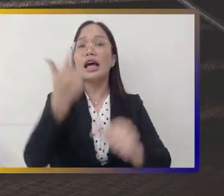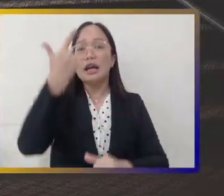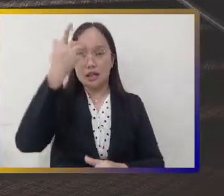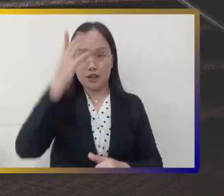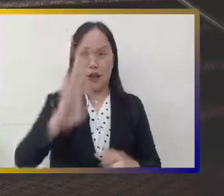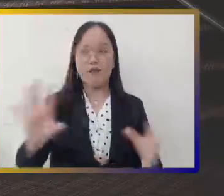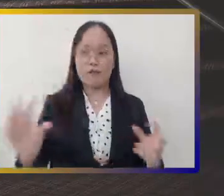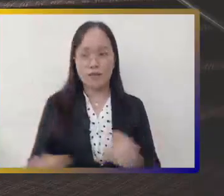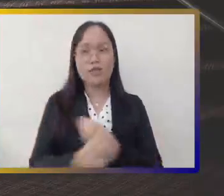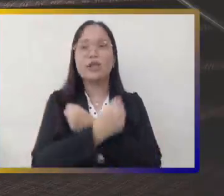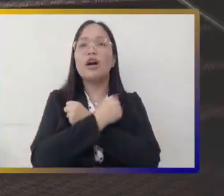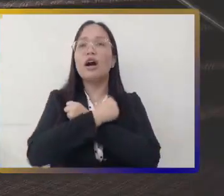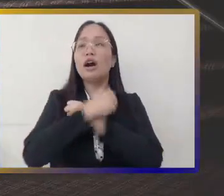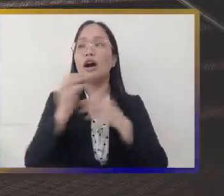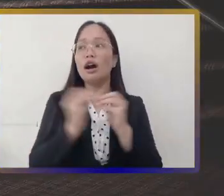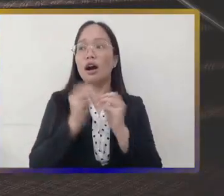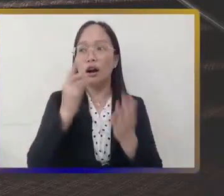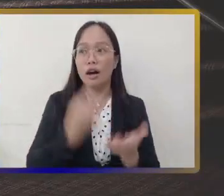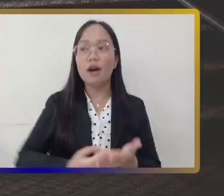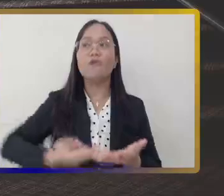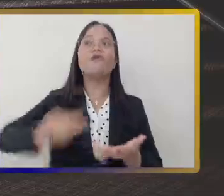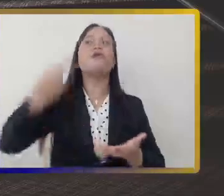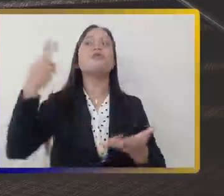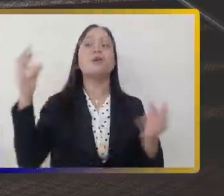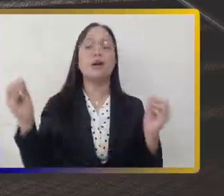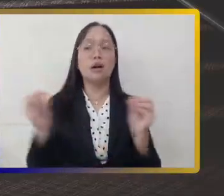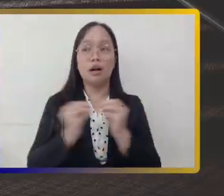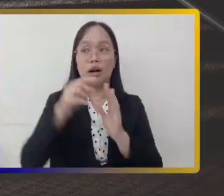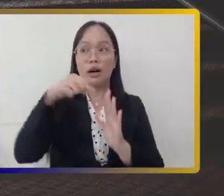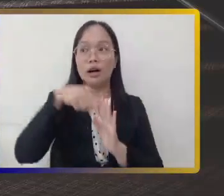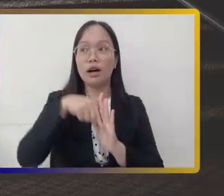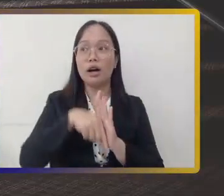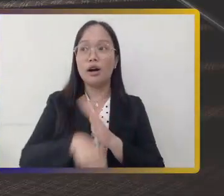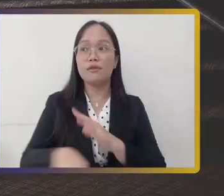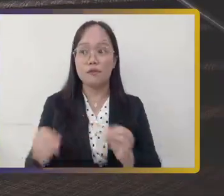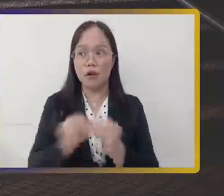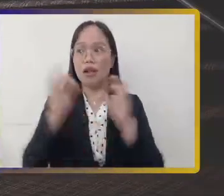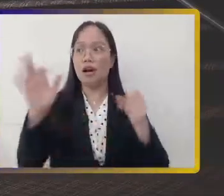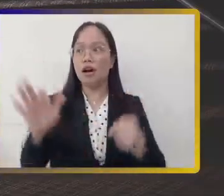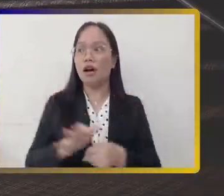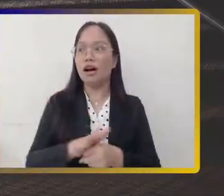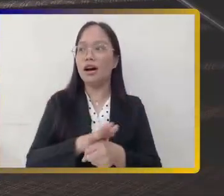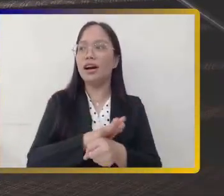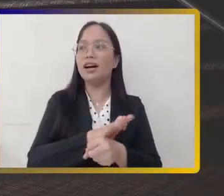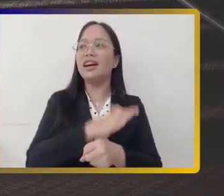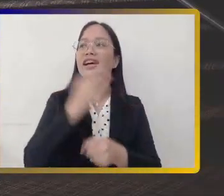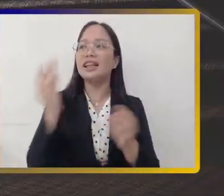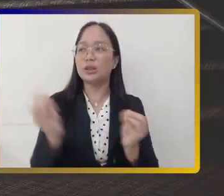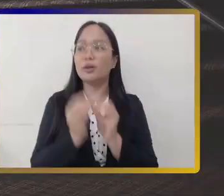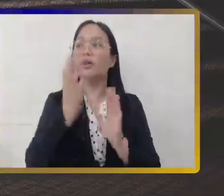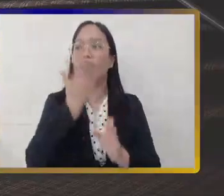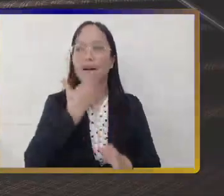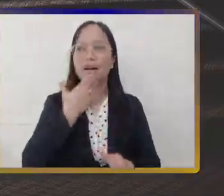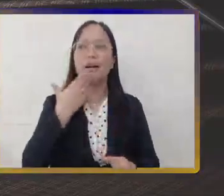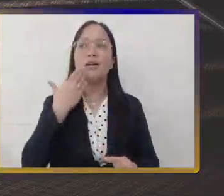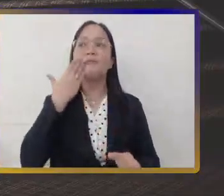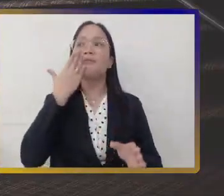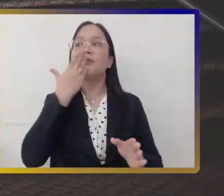fly. His love is richer, deeper, fuller,